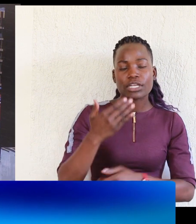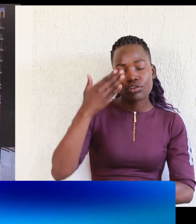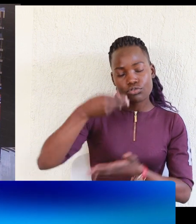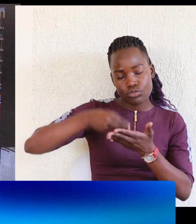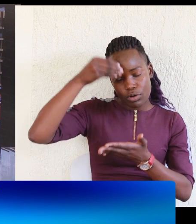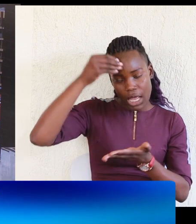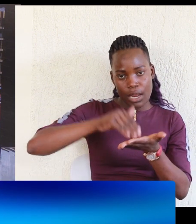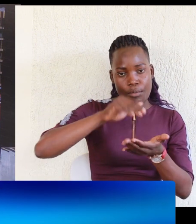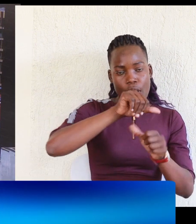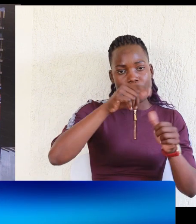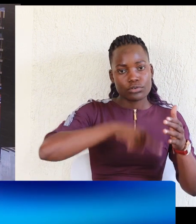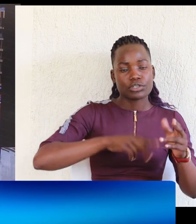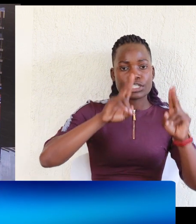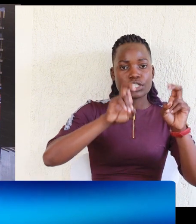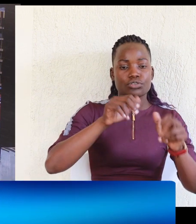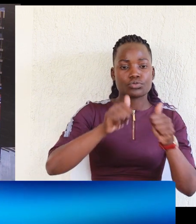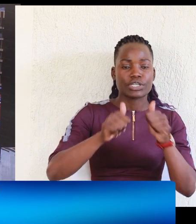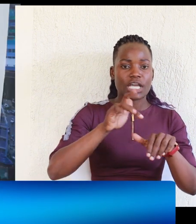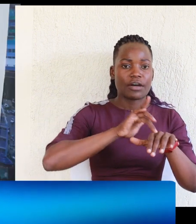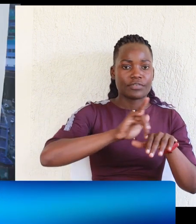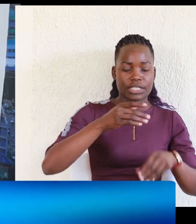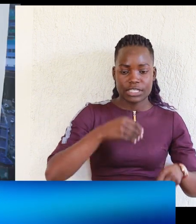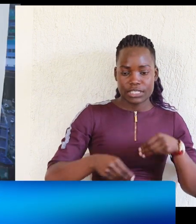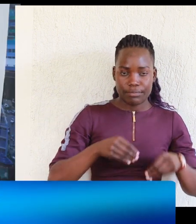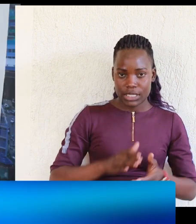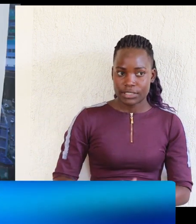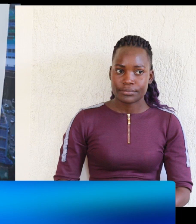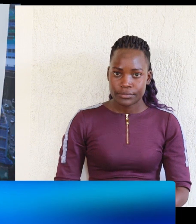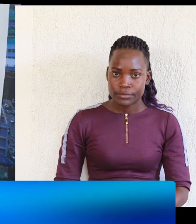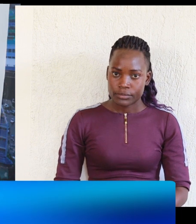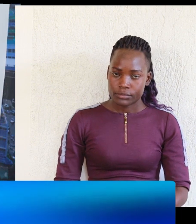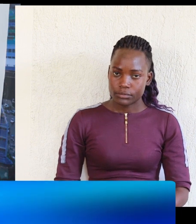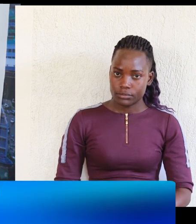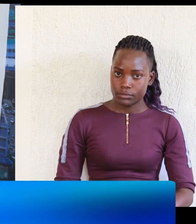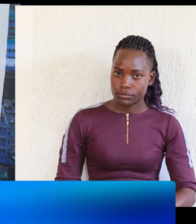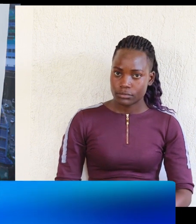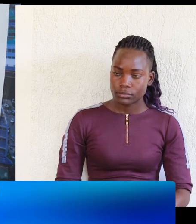and uncover more about their issues. Yes. Now, speaking of that still,